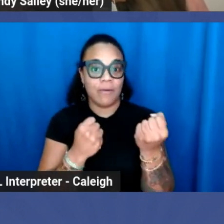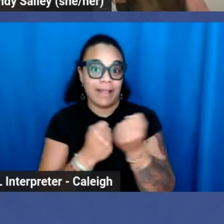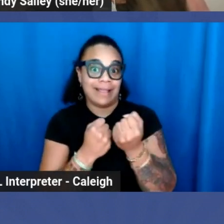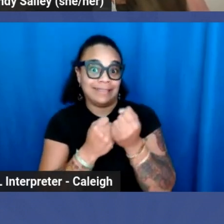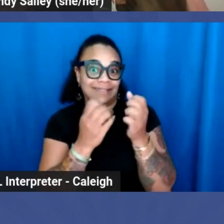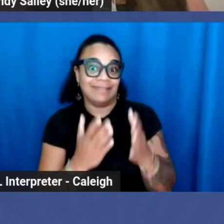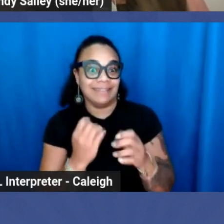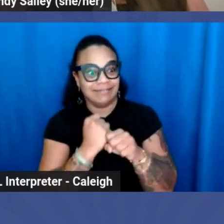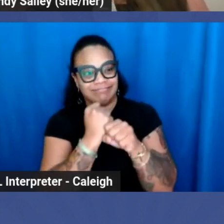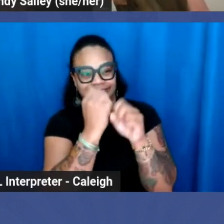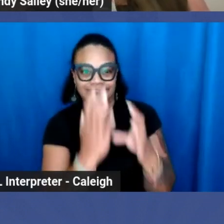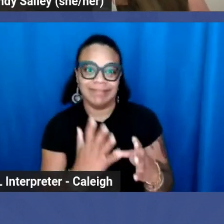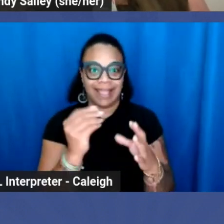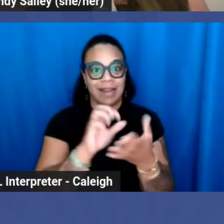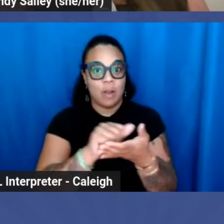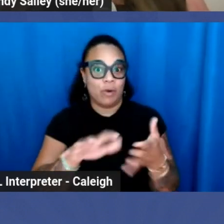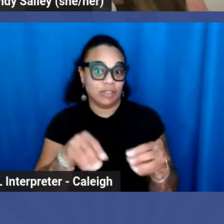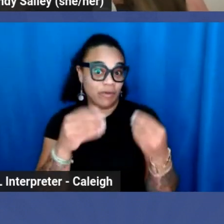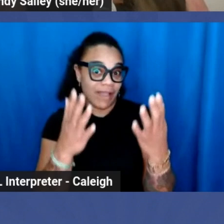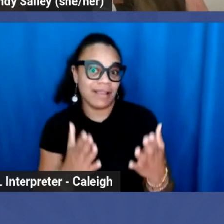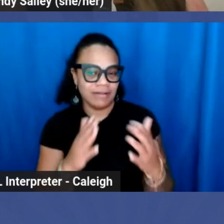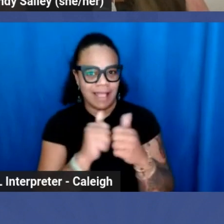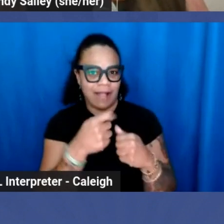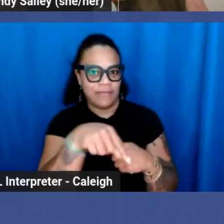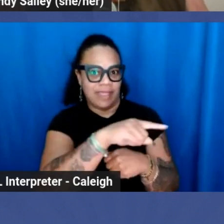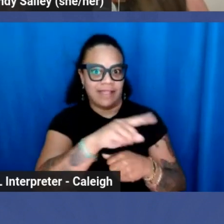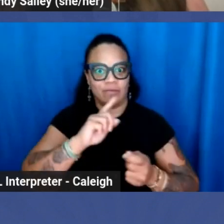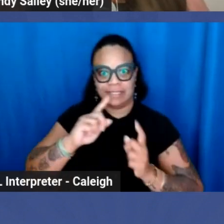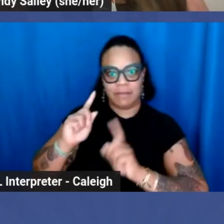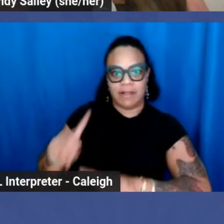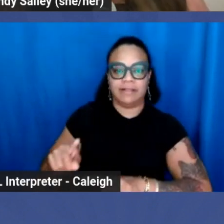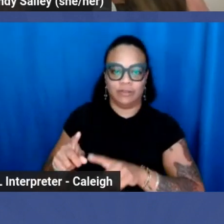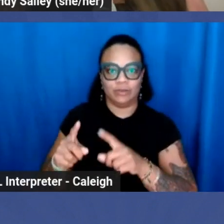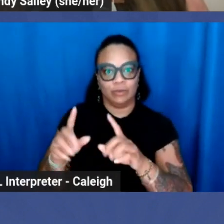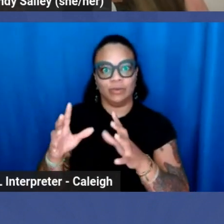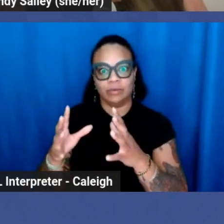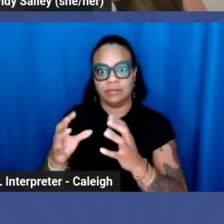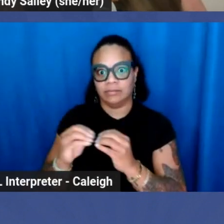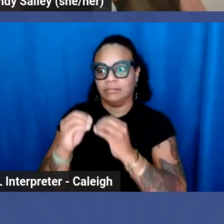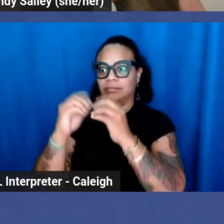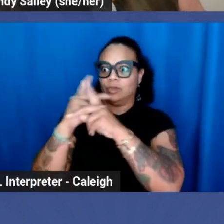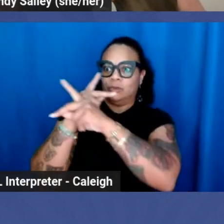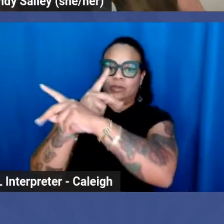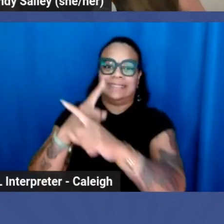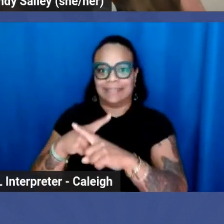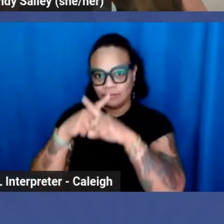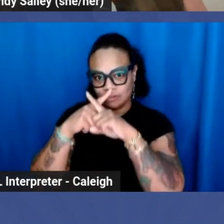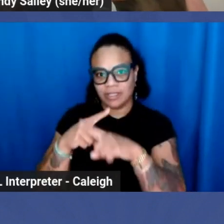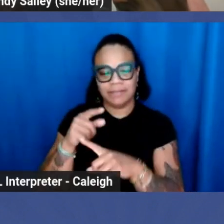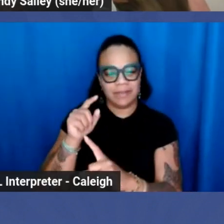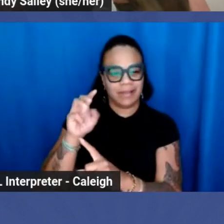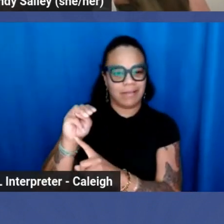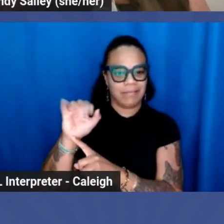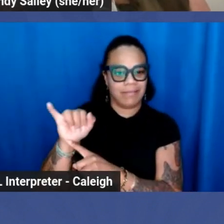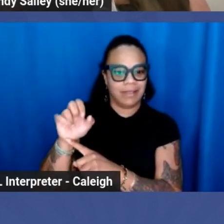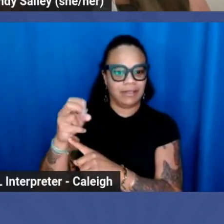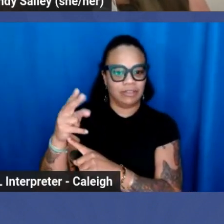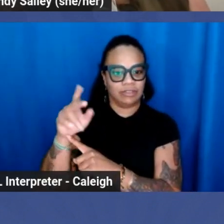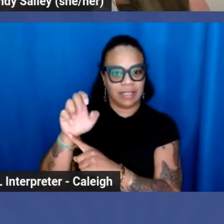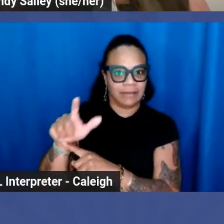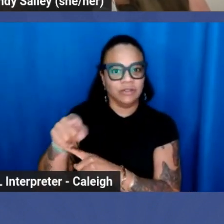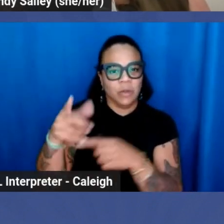abortion providers have responded to this increased censorship. I mean, Michelle, as you pointed out, this has been happening before the